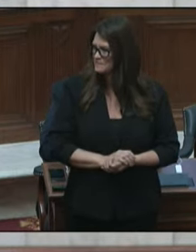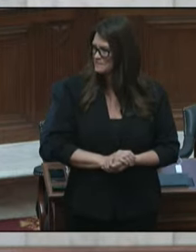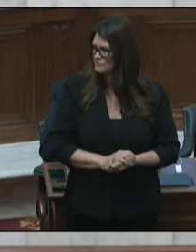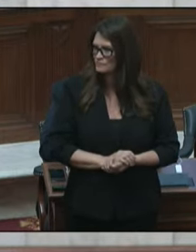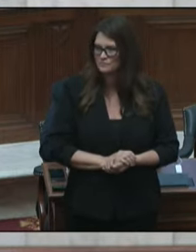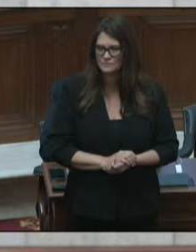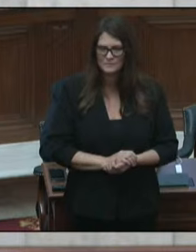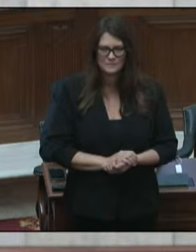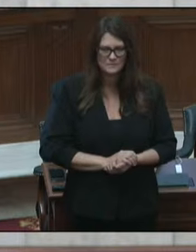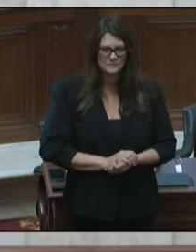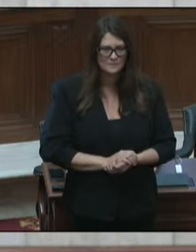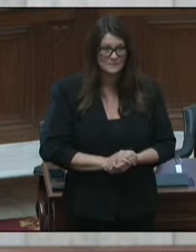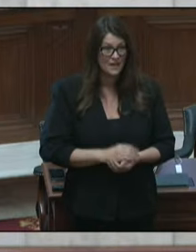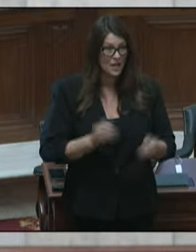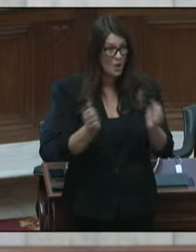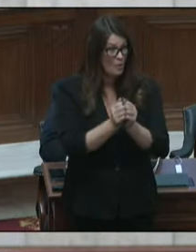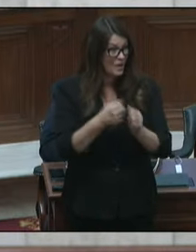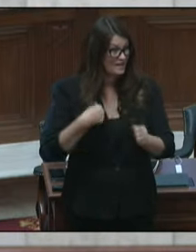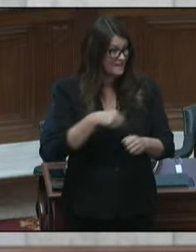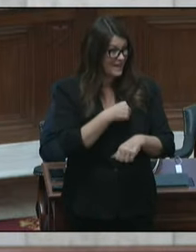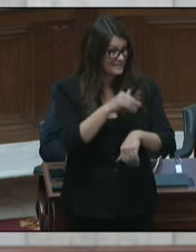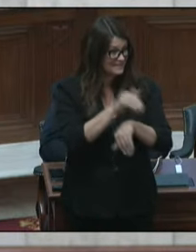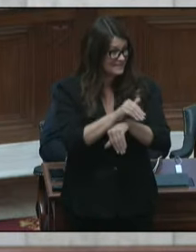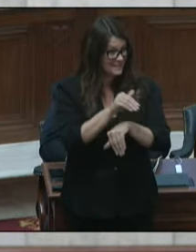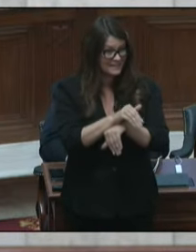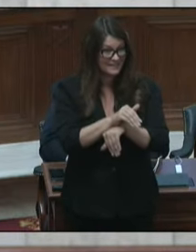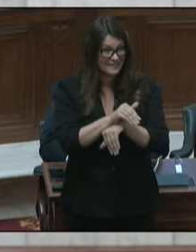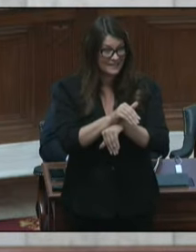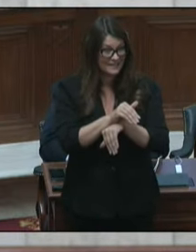I have with us tonight